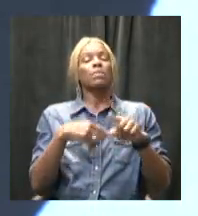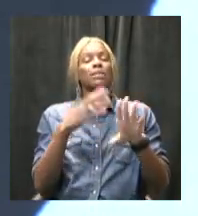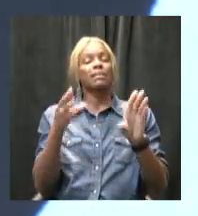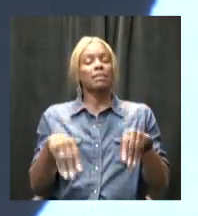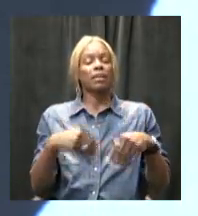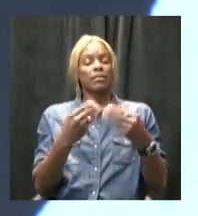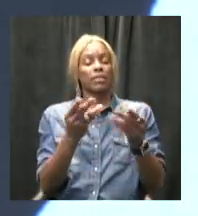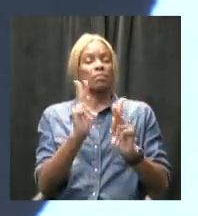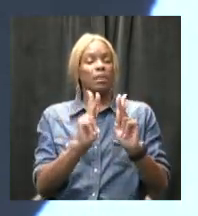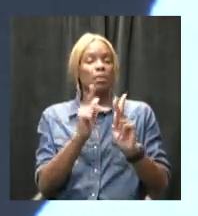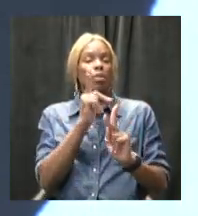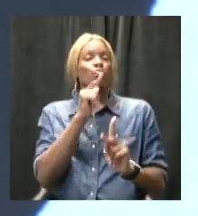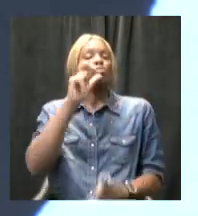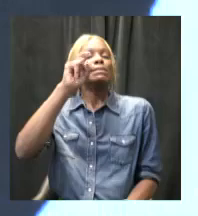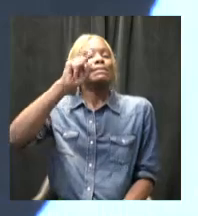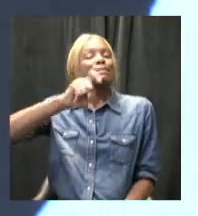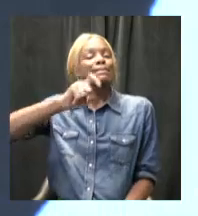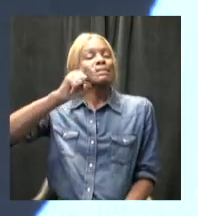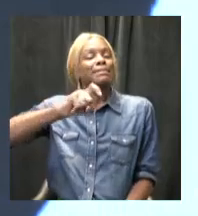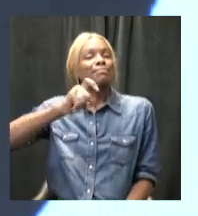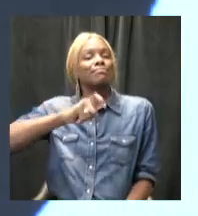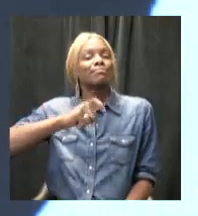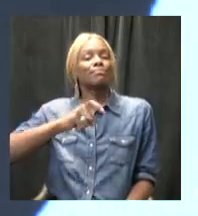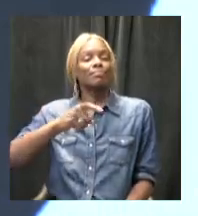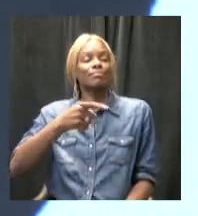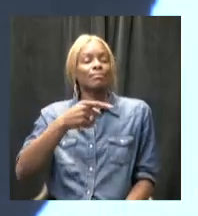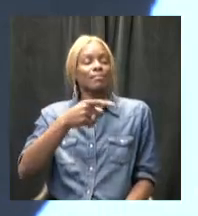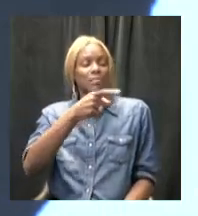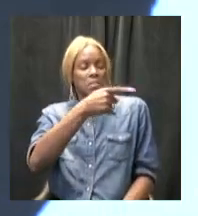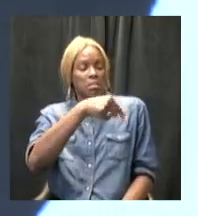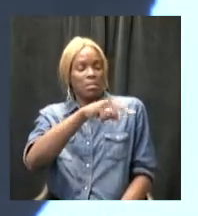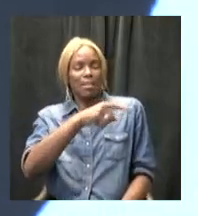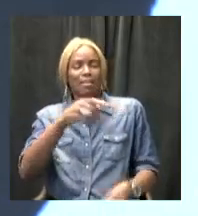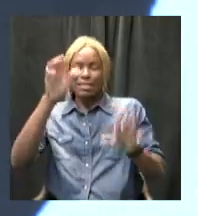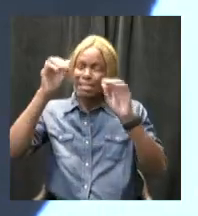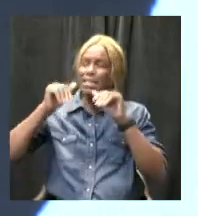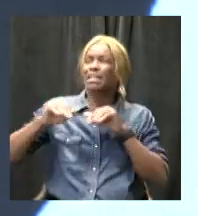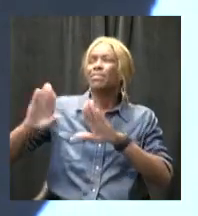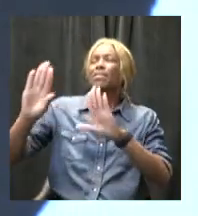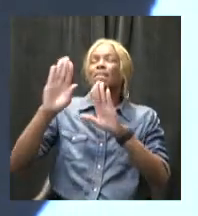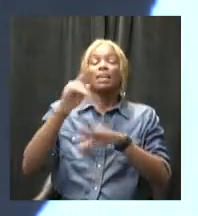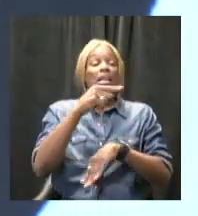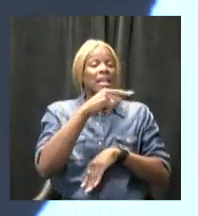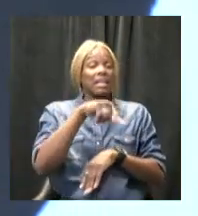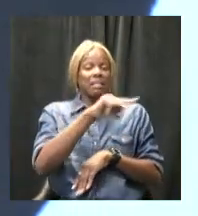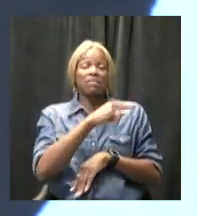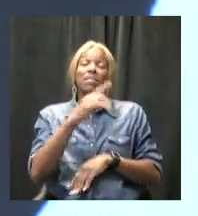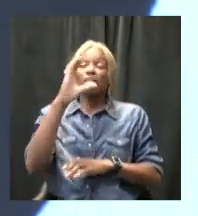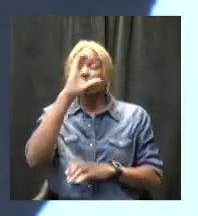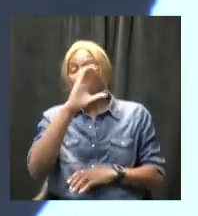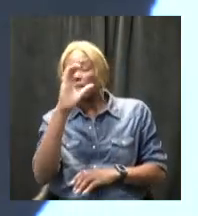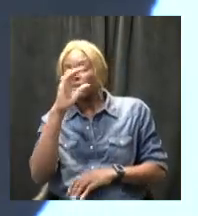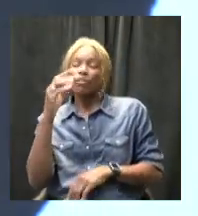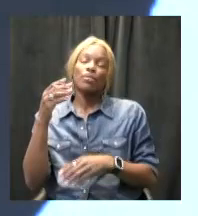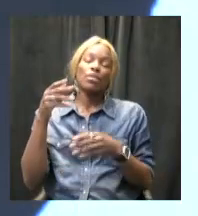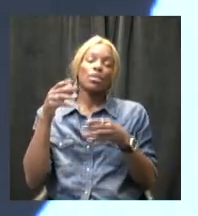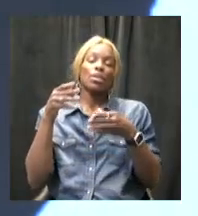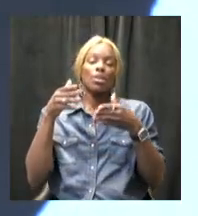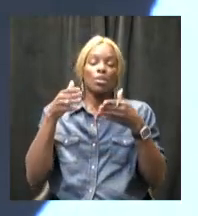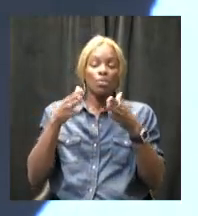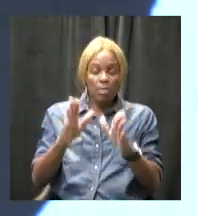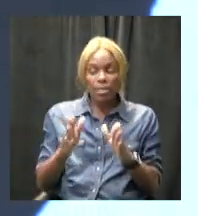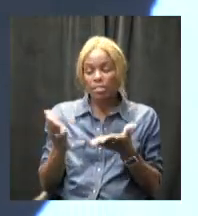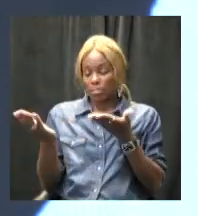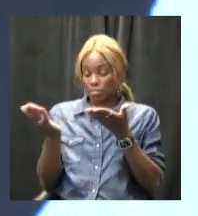need. They are sacrificial. They are finding ways to serve their immediate context.